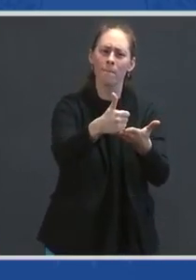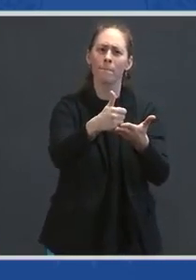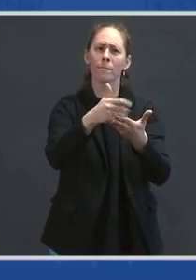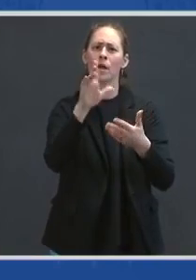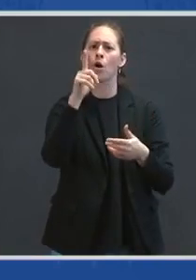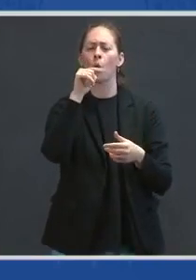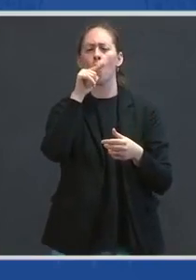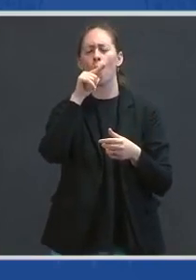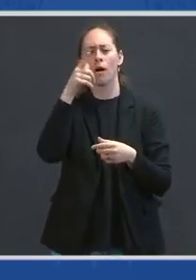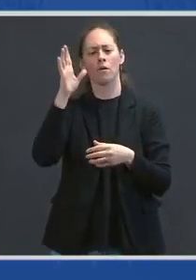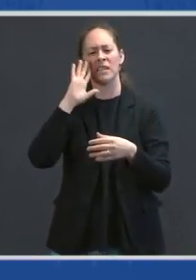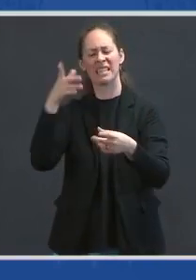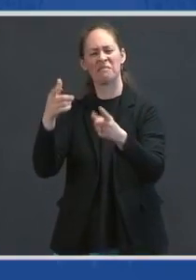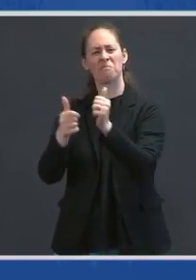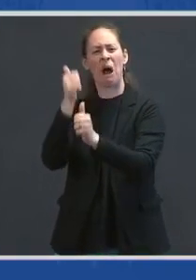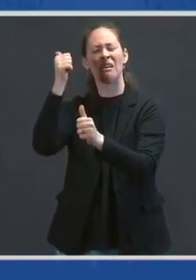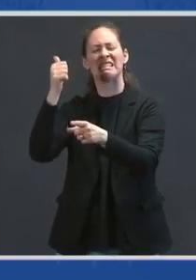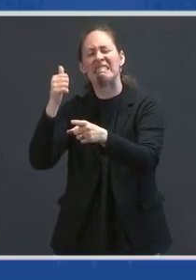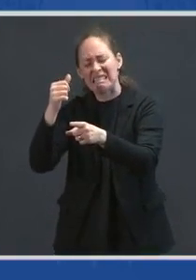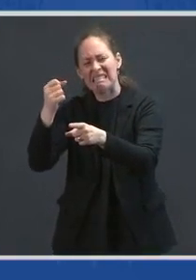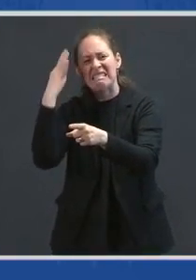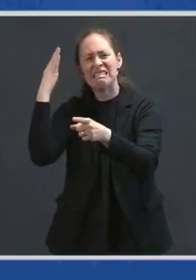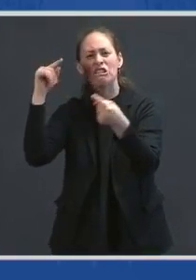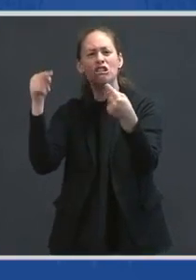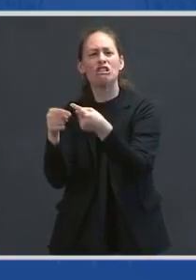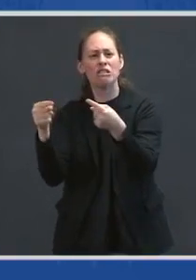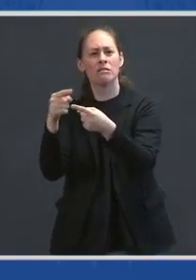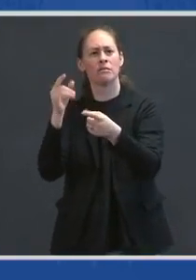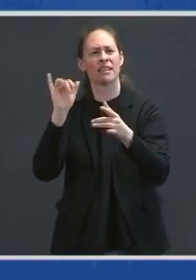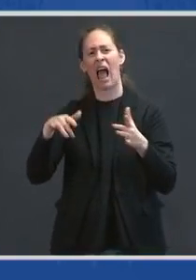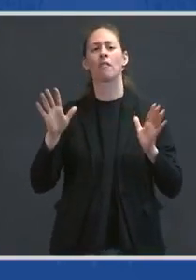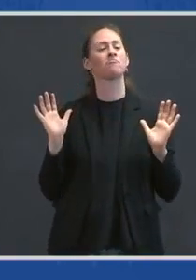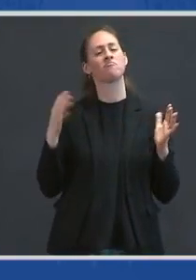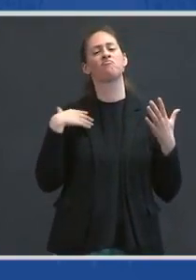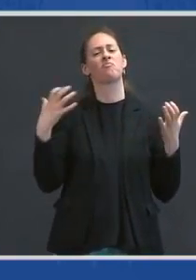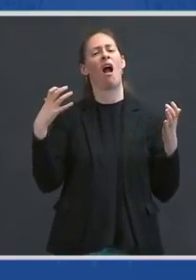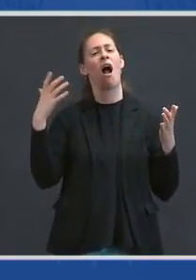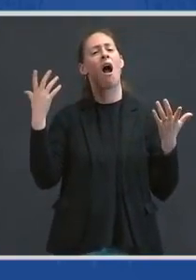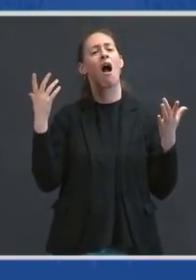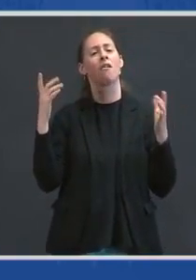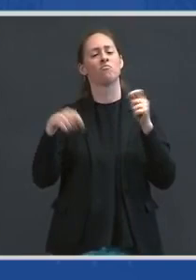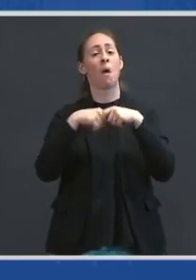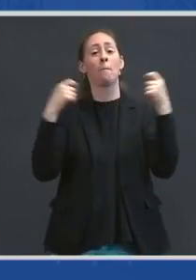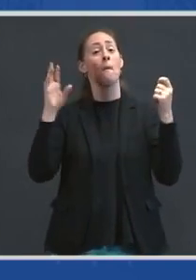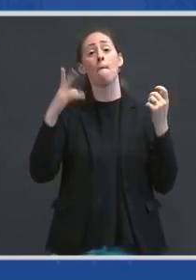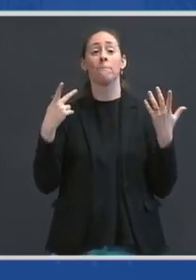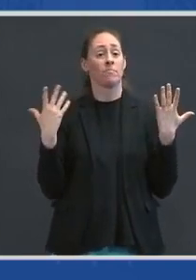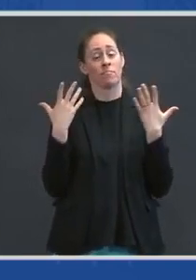with this. The question I'm asked most often is, when will things get